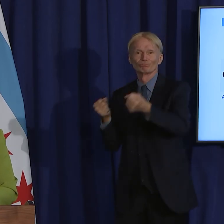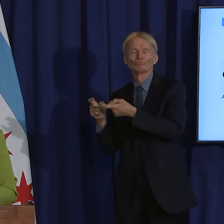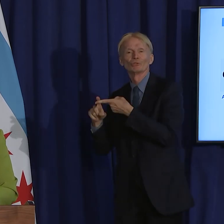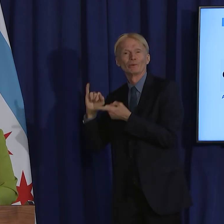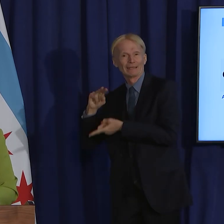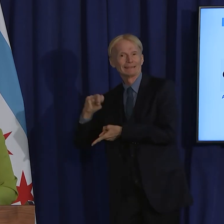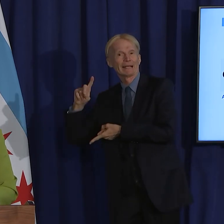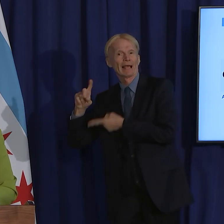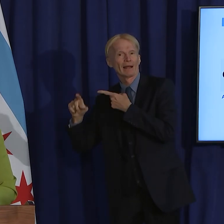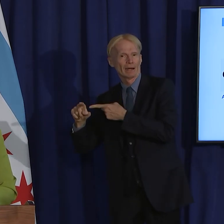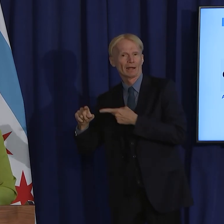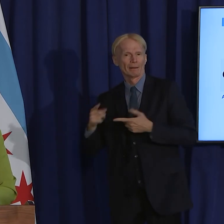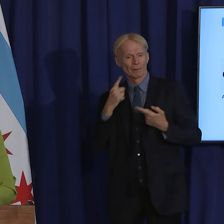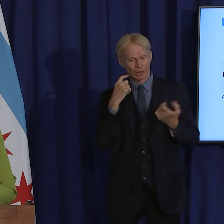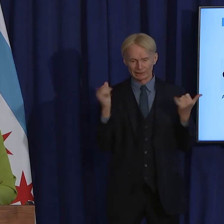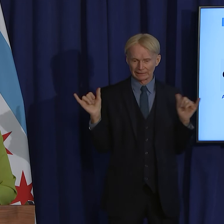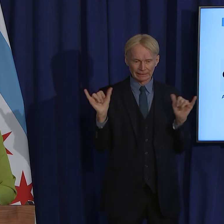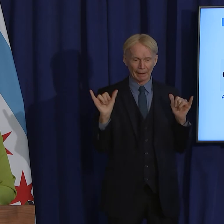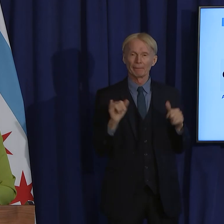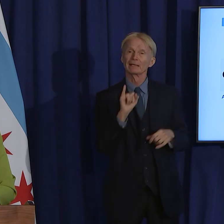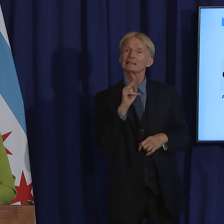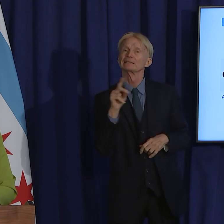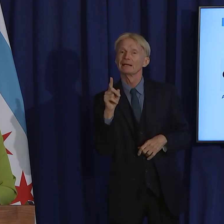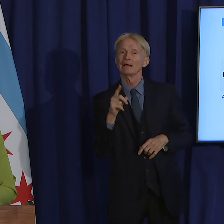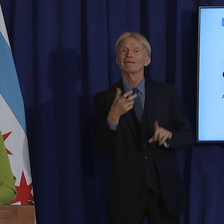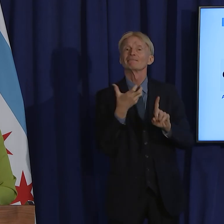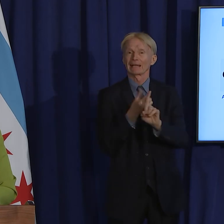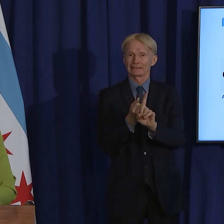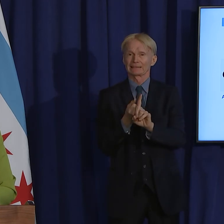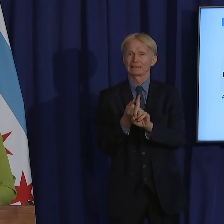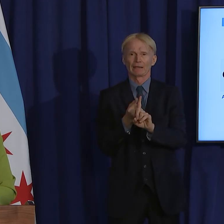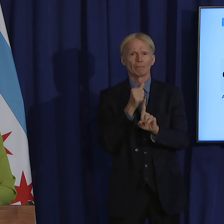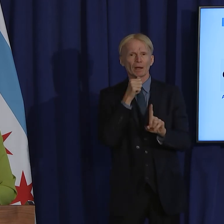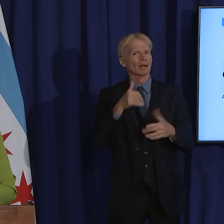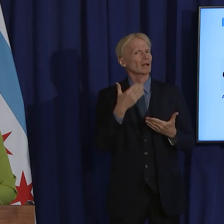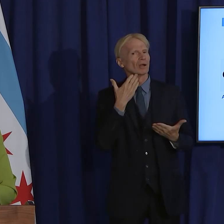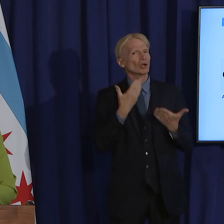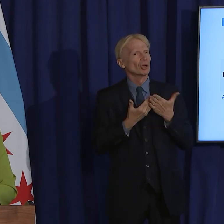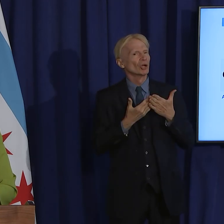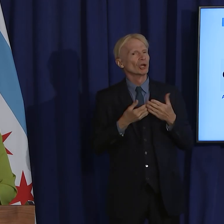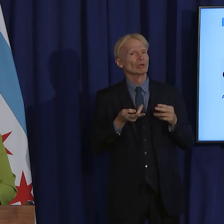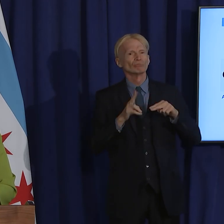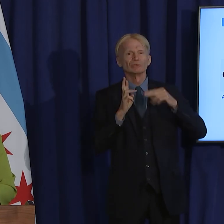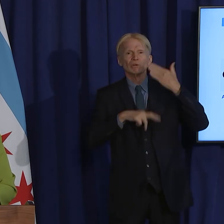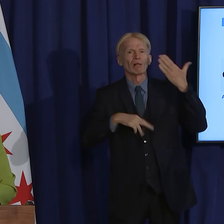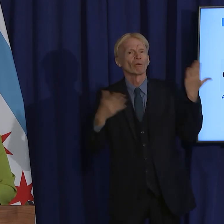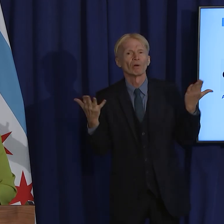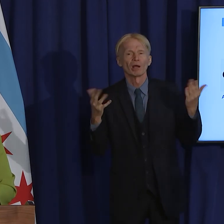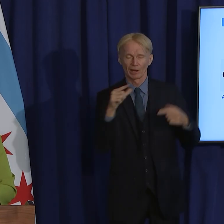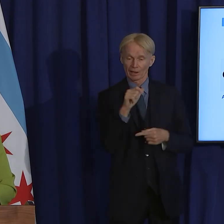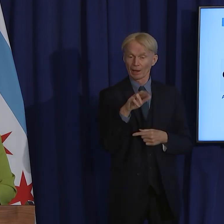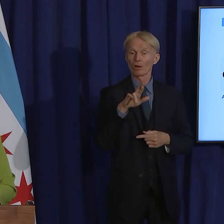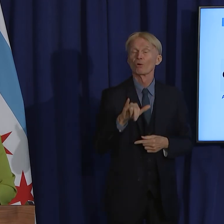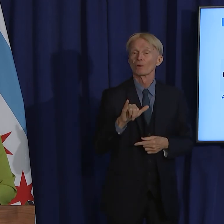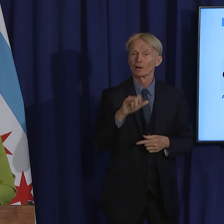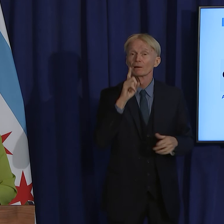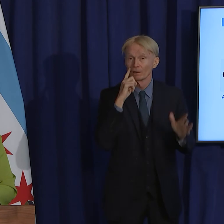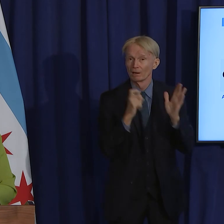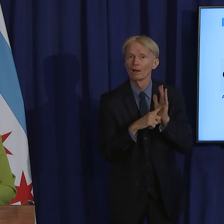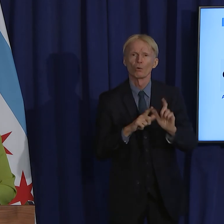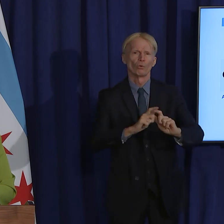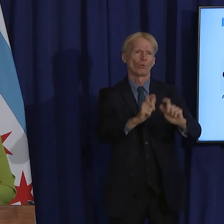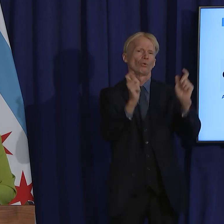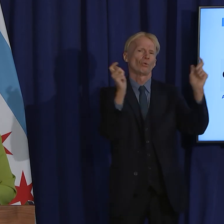Illinois, Indiana has been having vaccine that has not been having good uptake. And so at the Gary site in particular, we've seen huge numbers